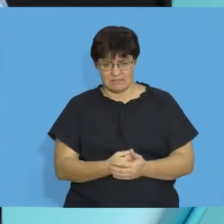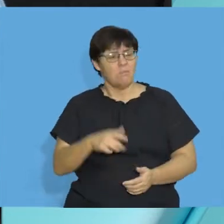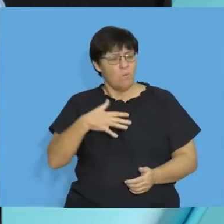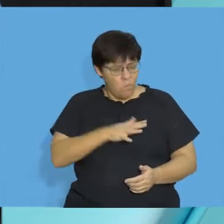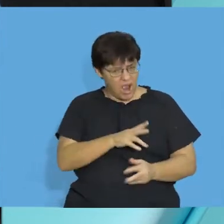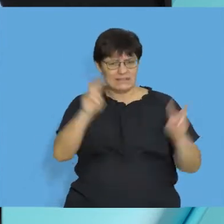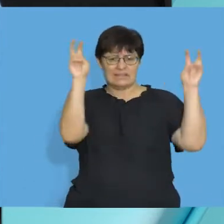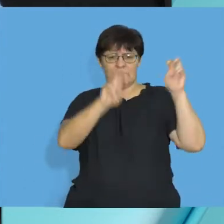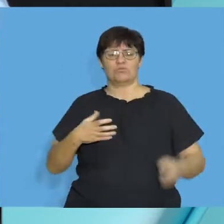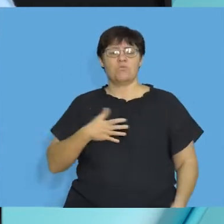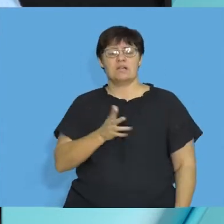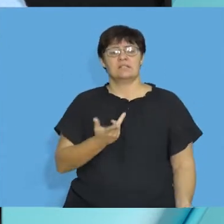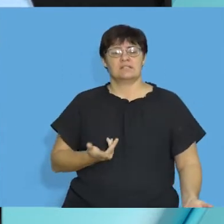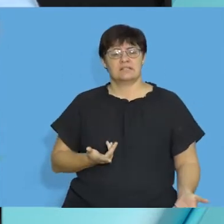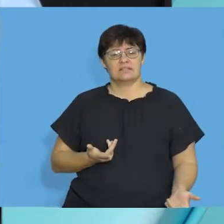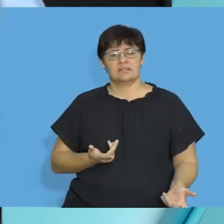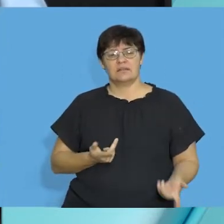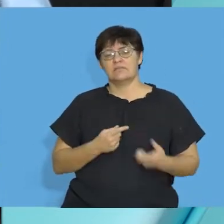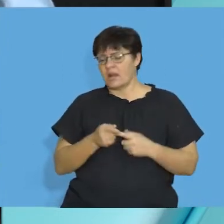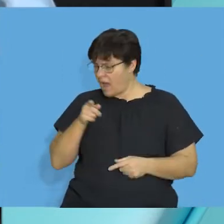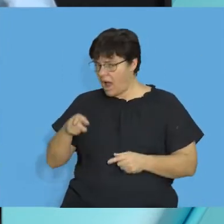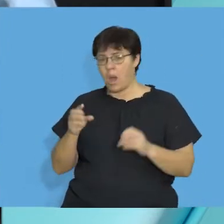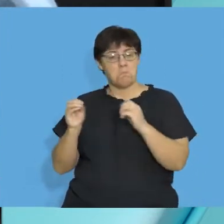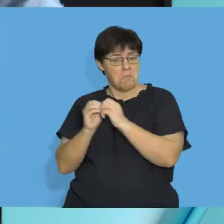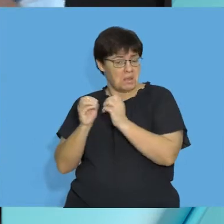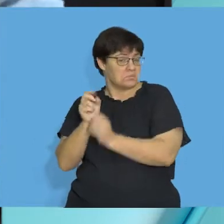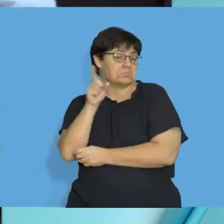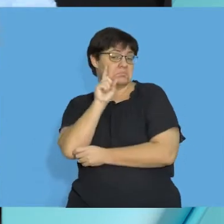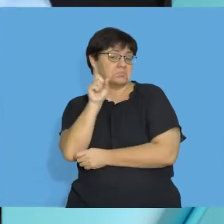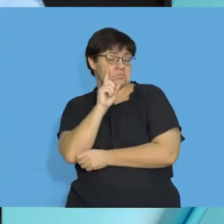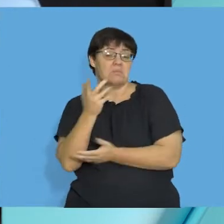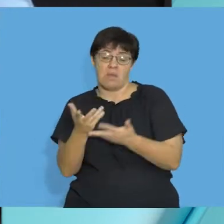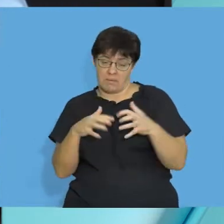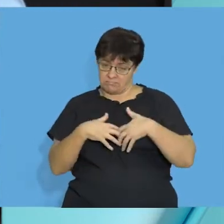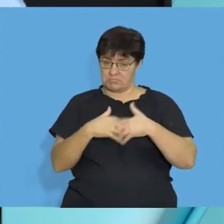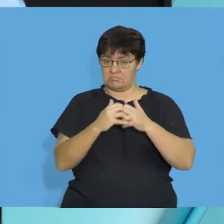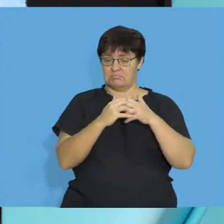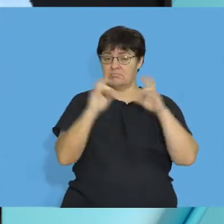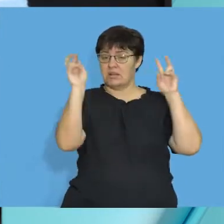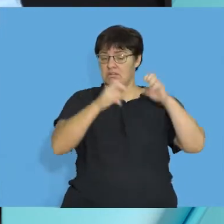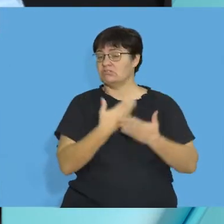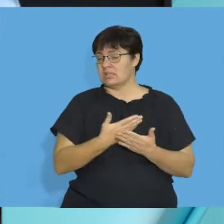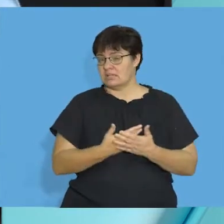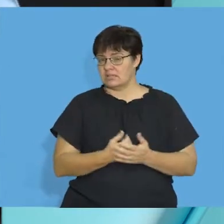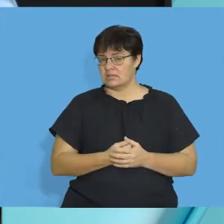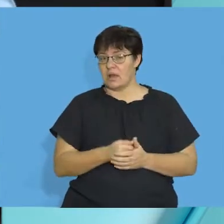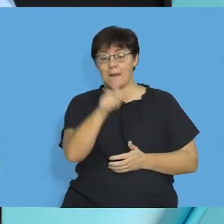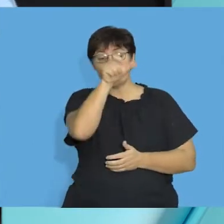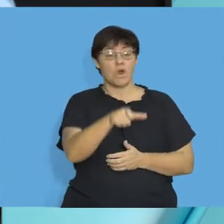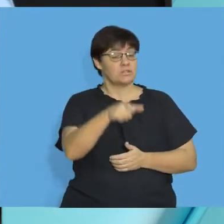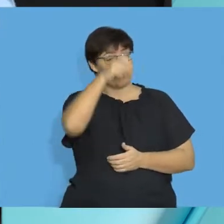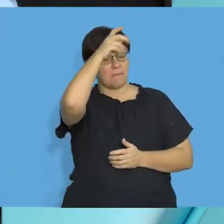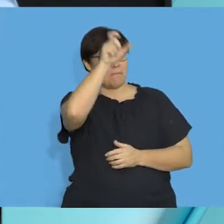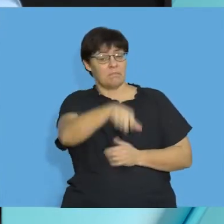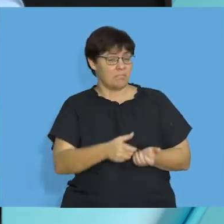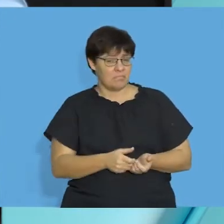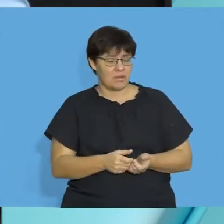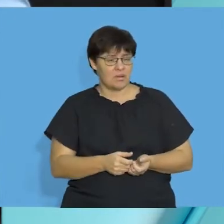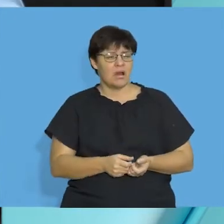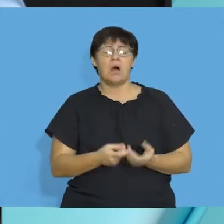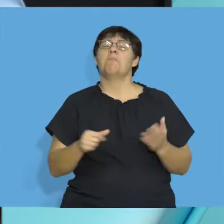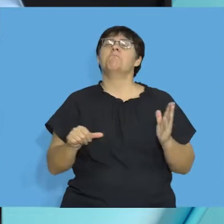electricity, and the idea was, let's use magnets to make electricity. And the man that came to the rescue was a